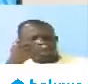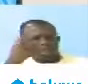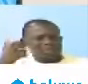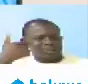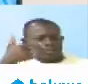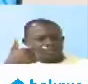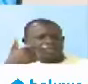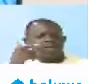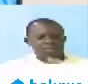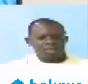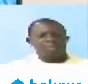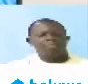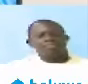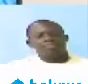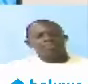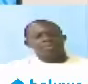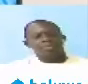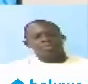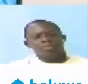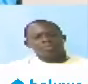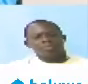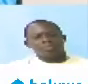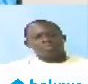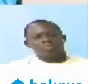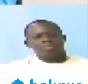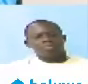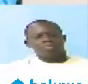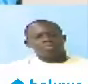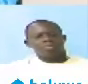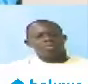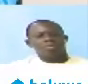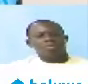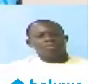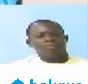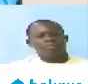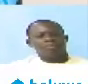When did you first come into contact?